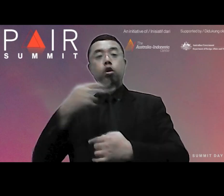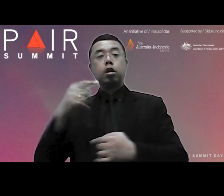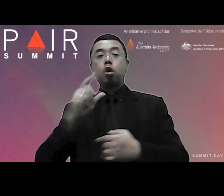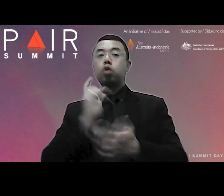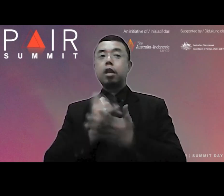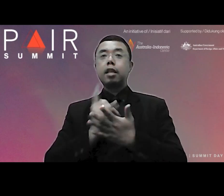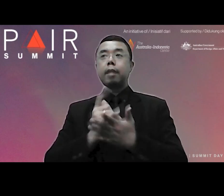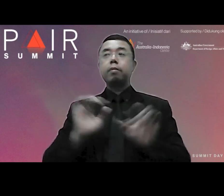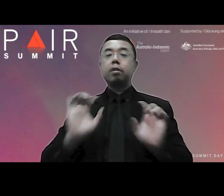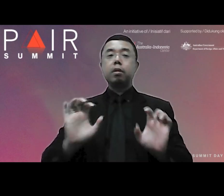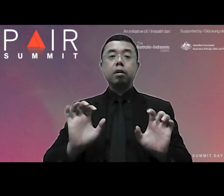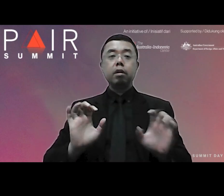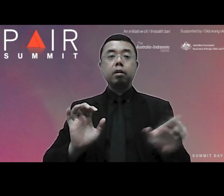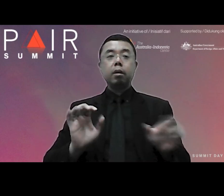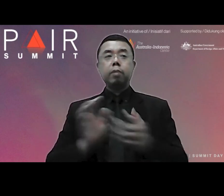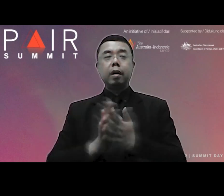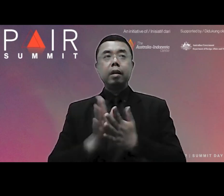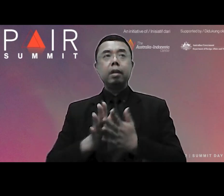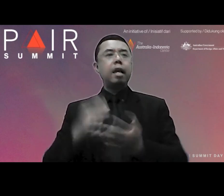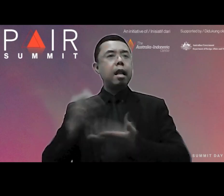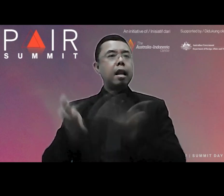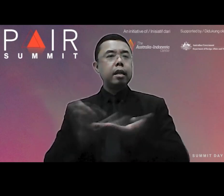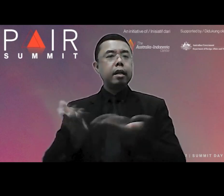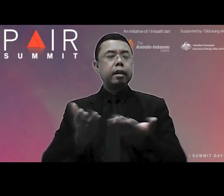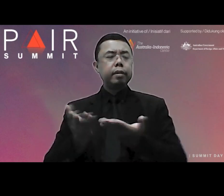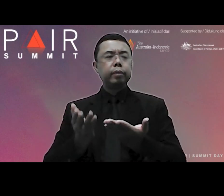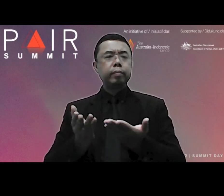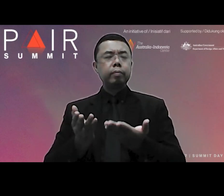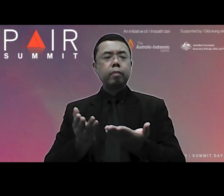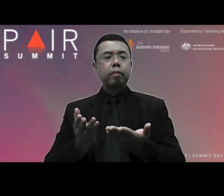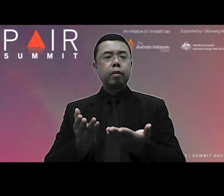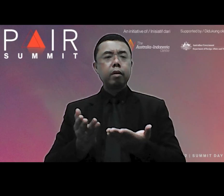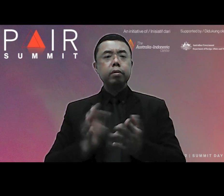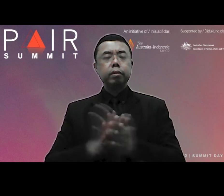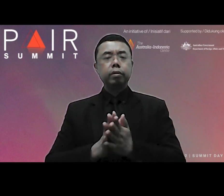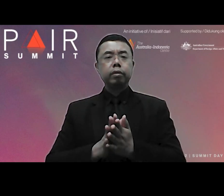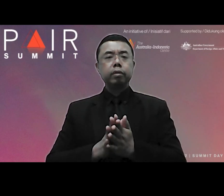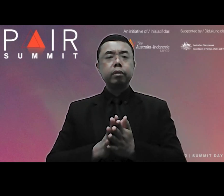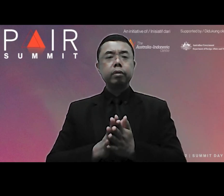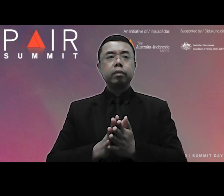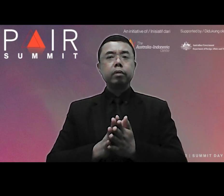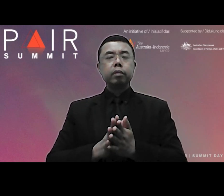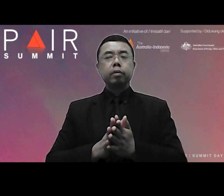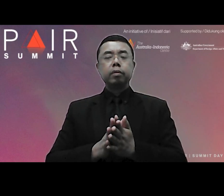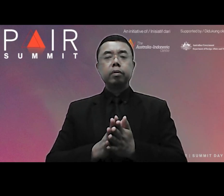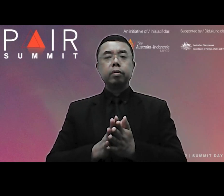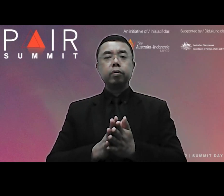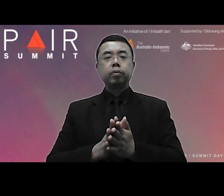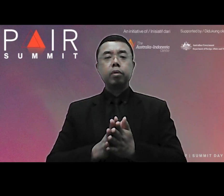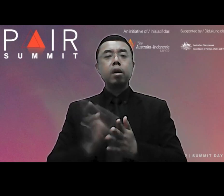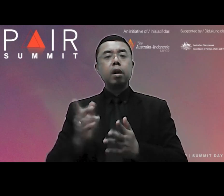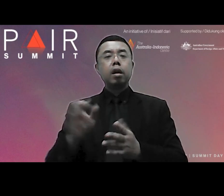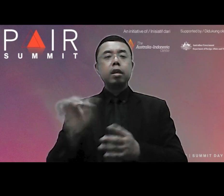services that are combating other conditions like measles, polio, malaria, TB, but also ensuring that there's access